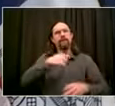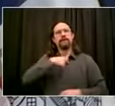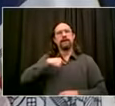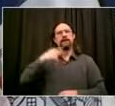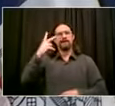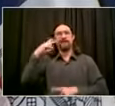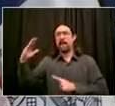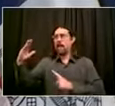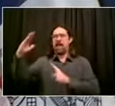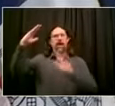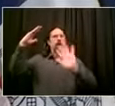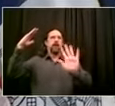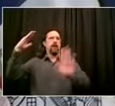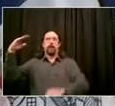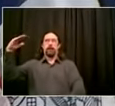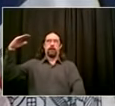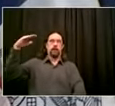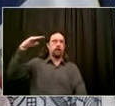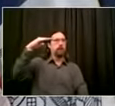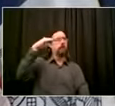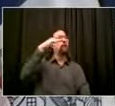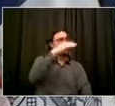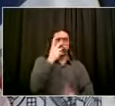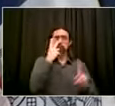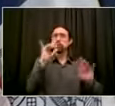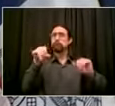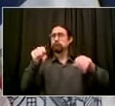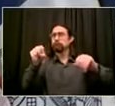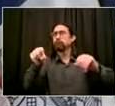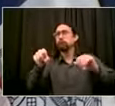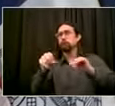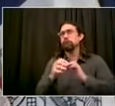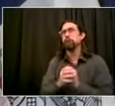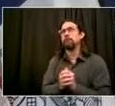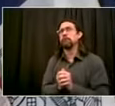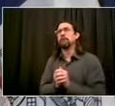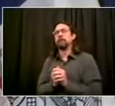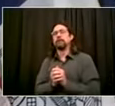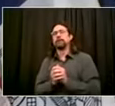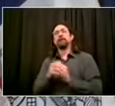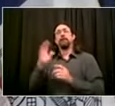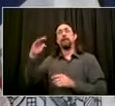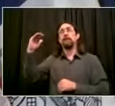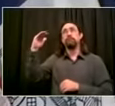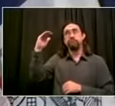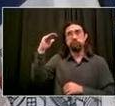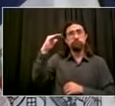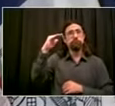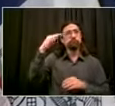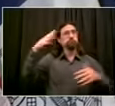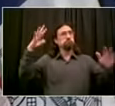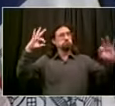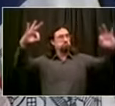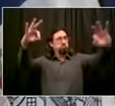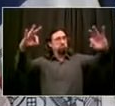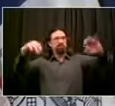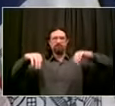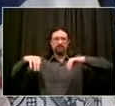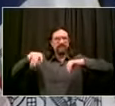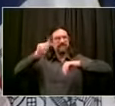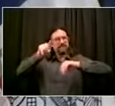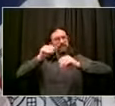But in general, the city continues to do well. And the key here is across the